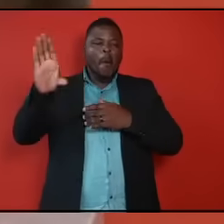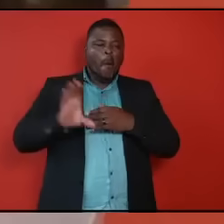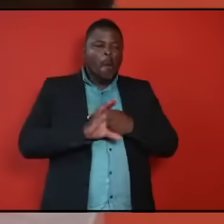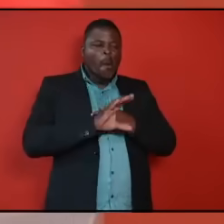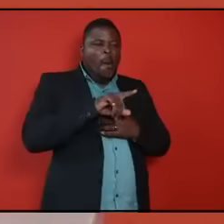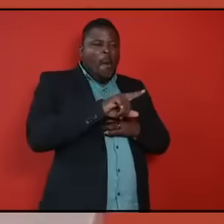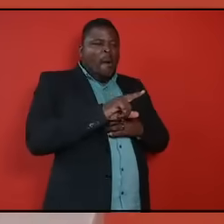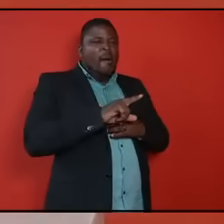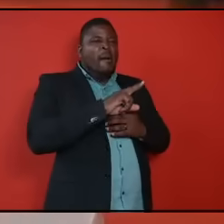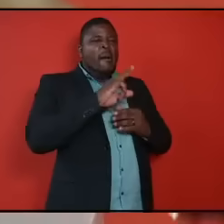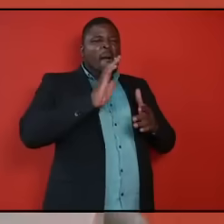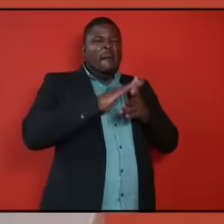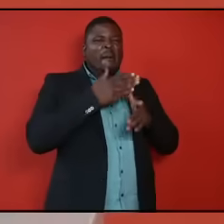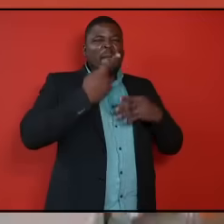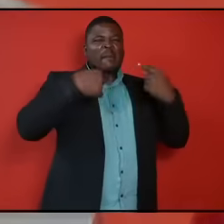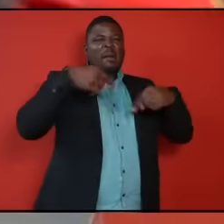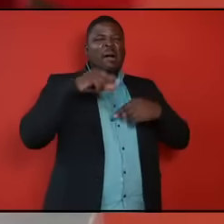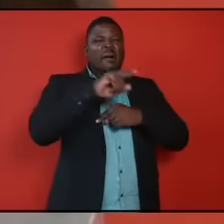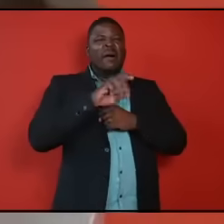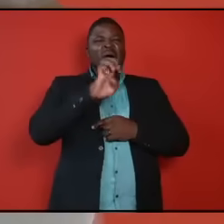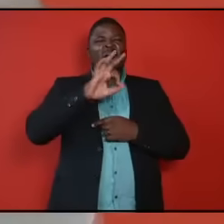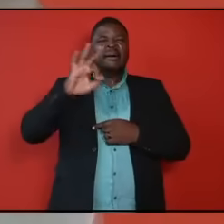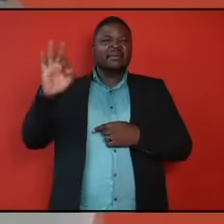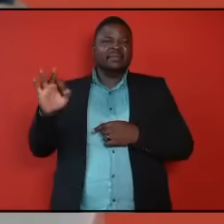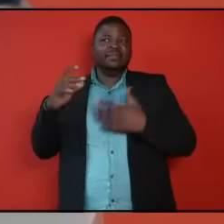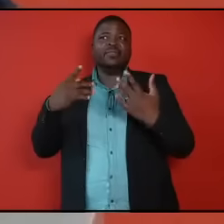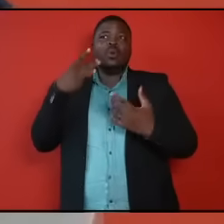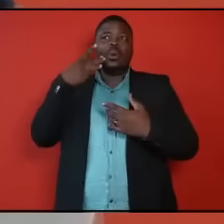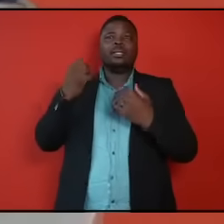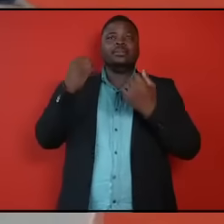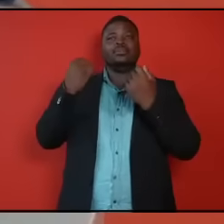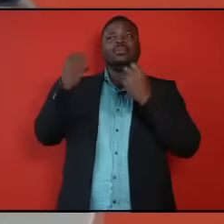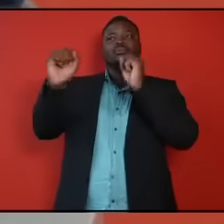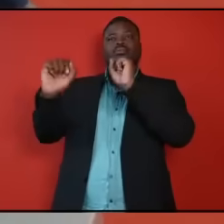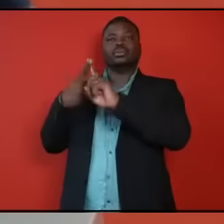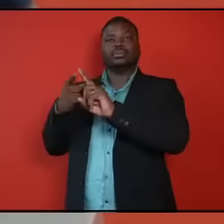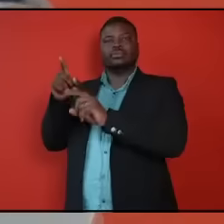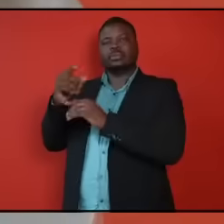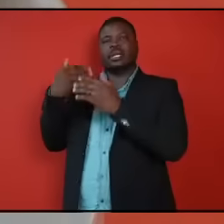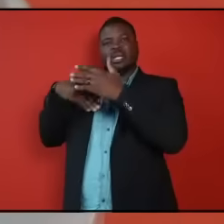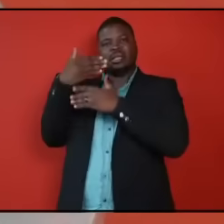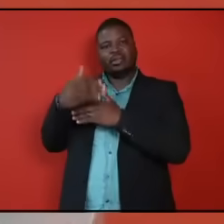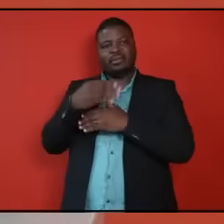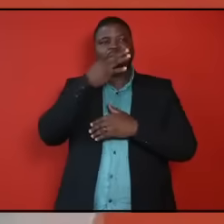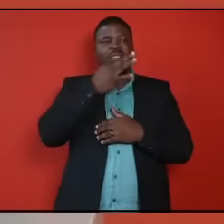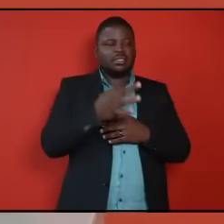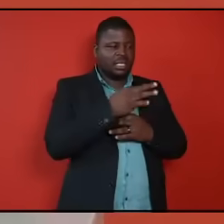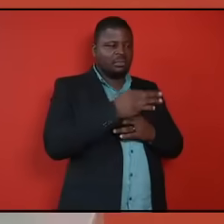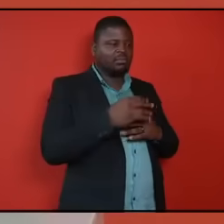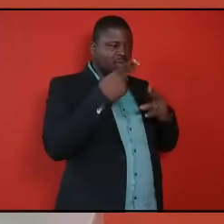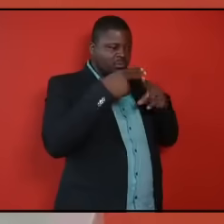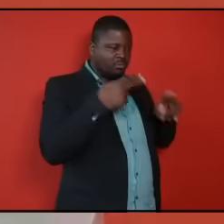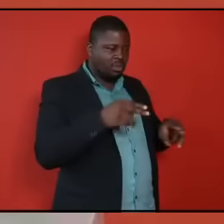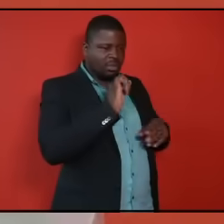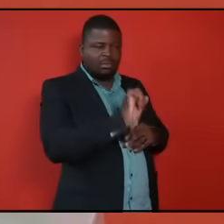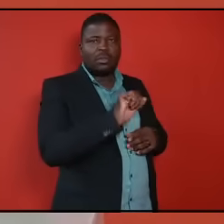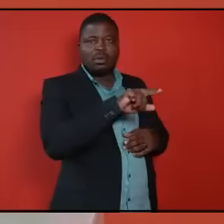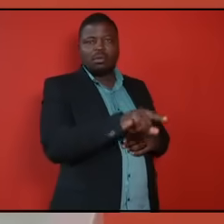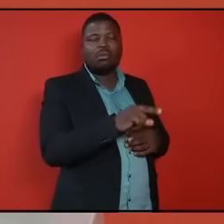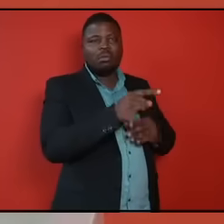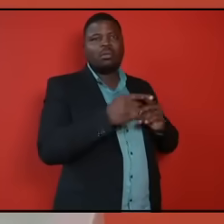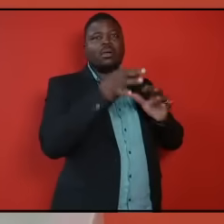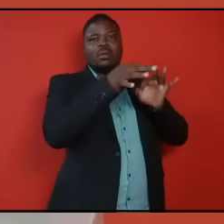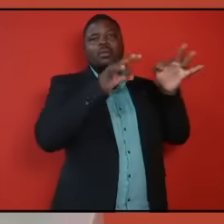of theirs, they put them at the back and say, come, they have expired, these things of yours, because they can't stay for long.